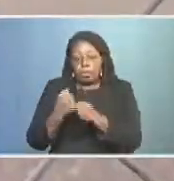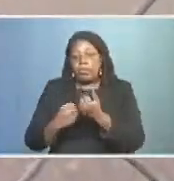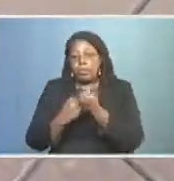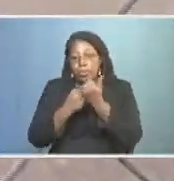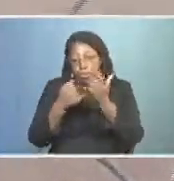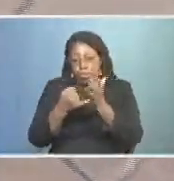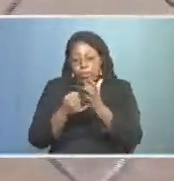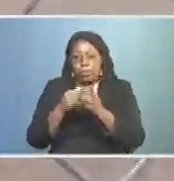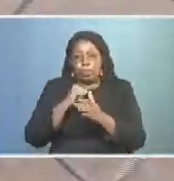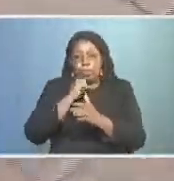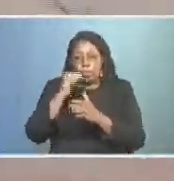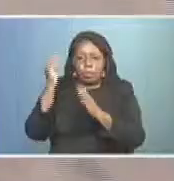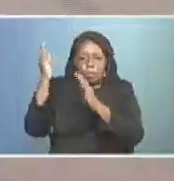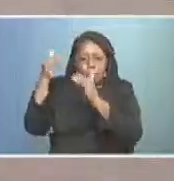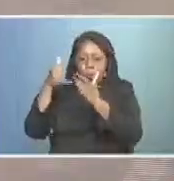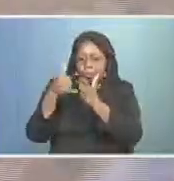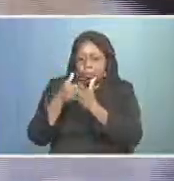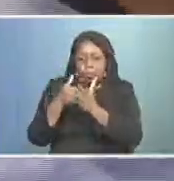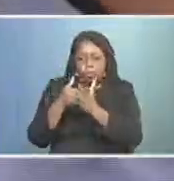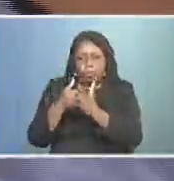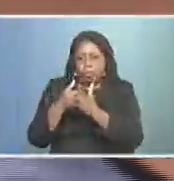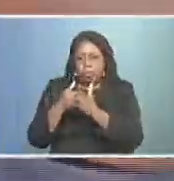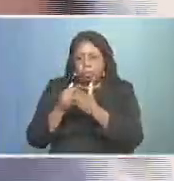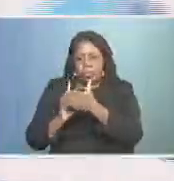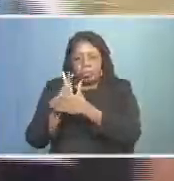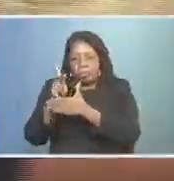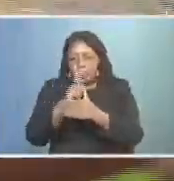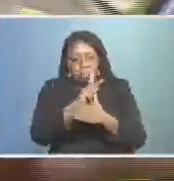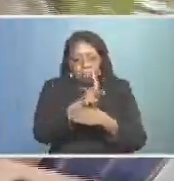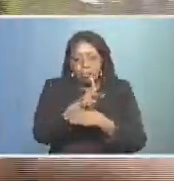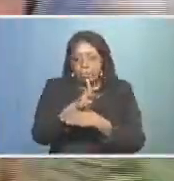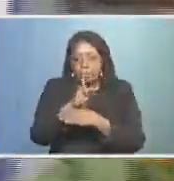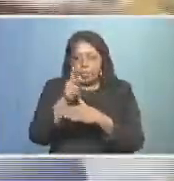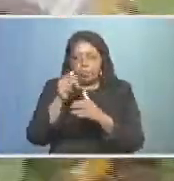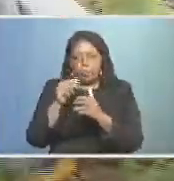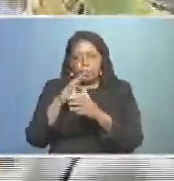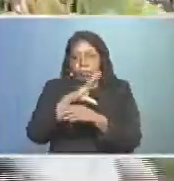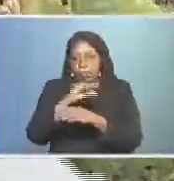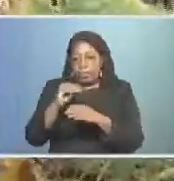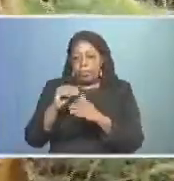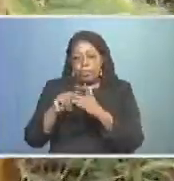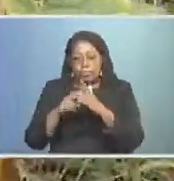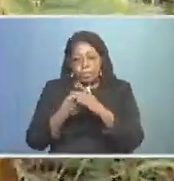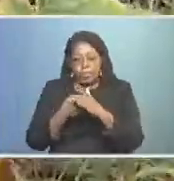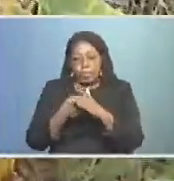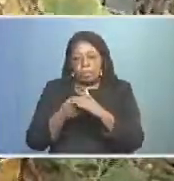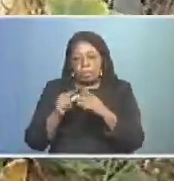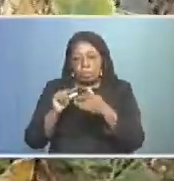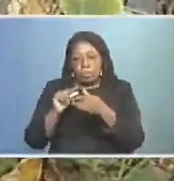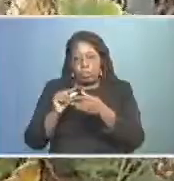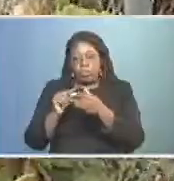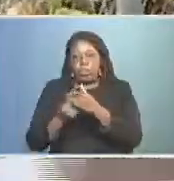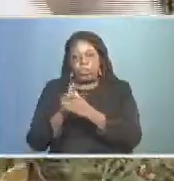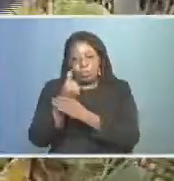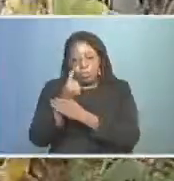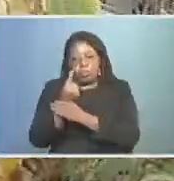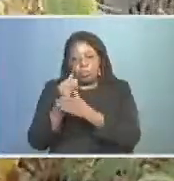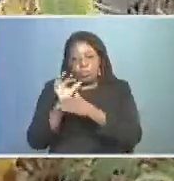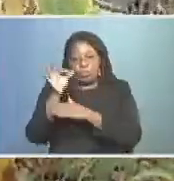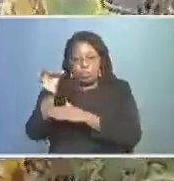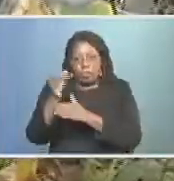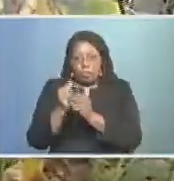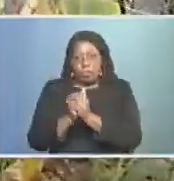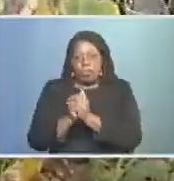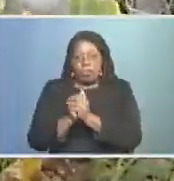this all over the place. I planted them down in the corner there up in this area, and it starts spreading. And so one day I said to my husband, I said, we better keep this back